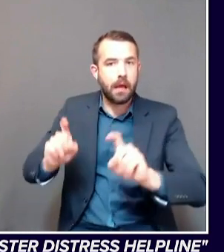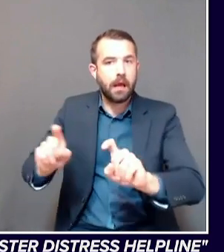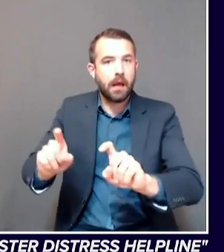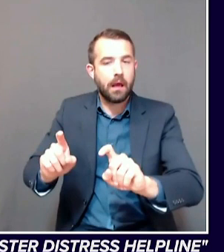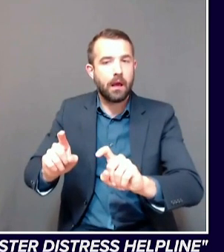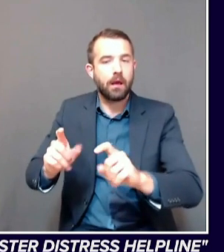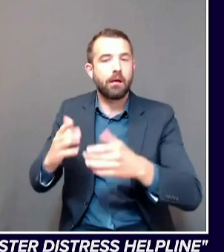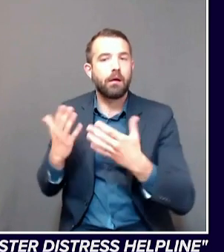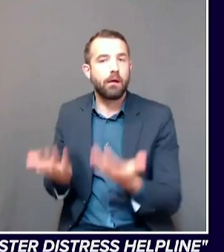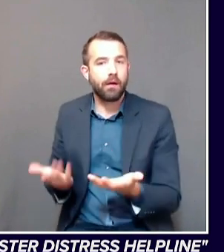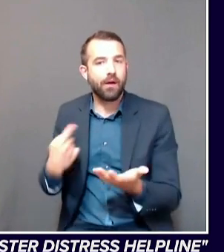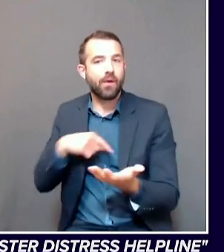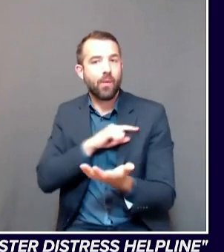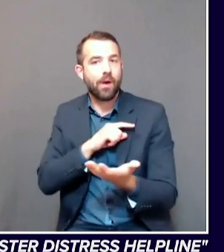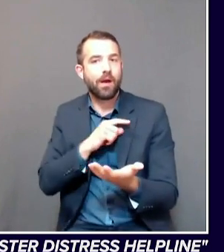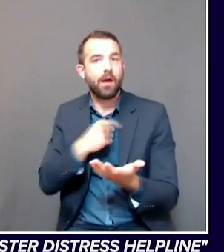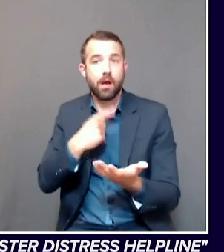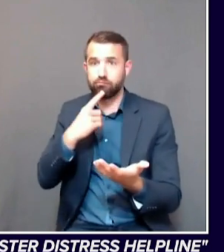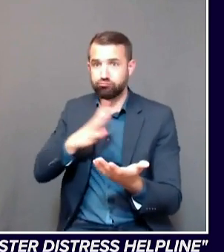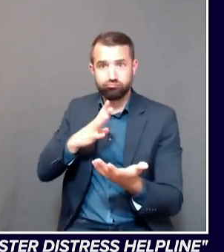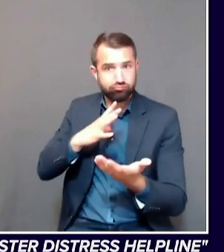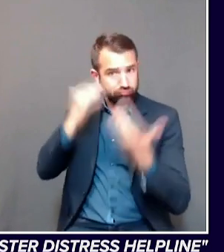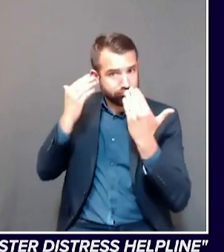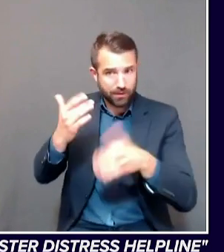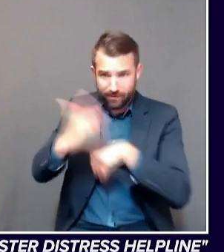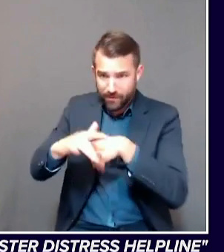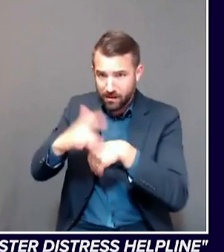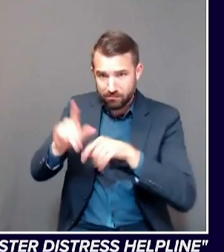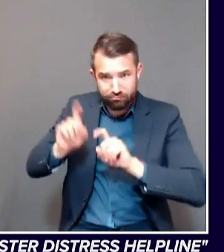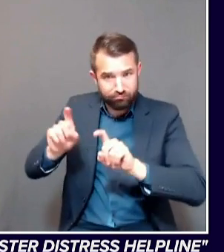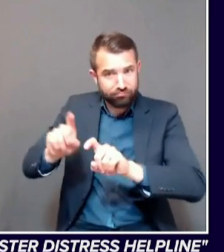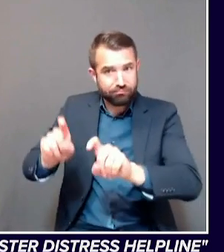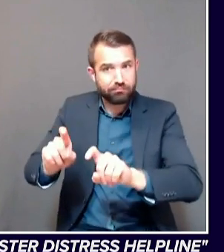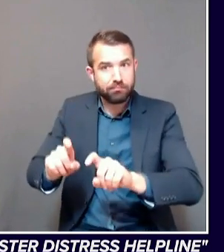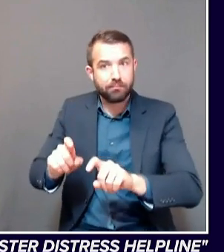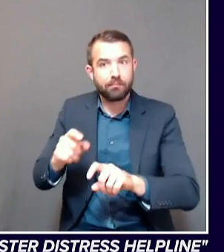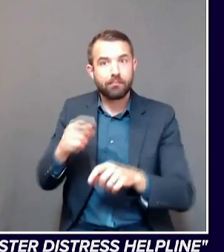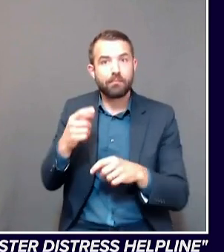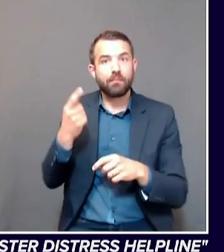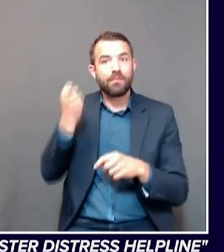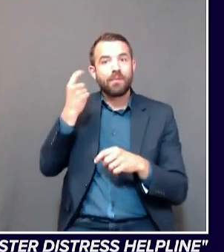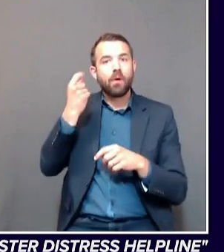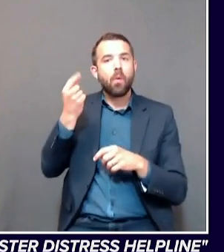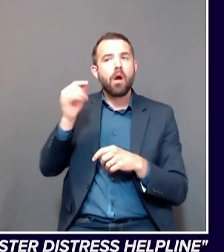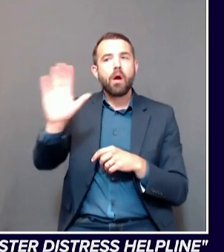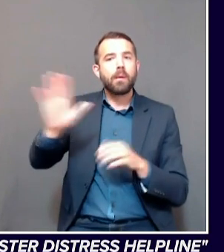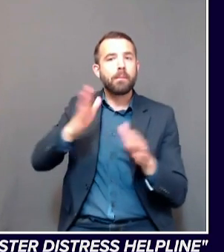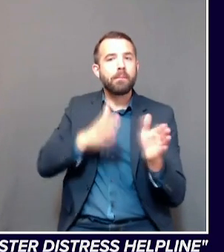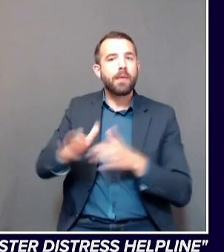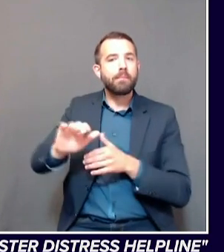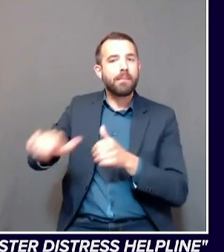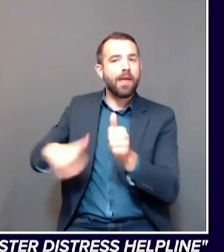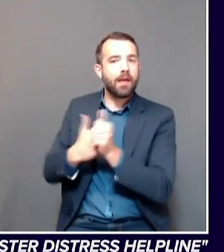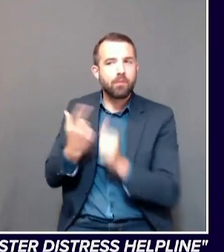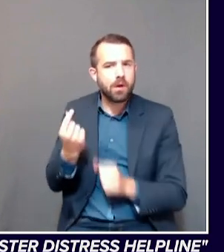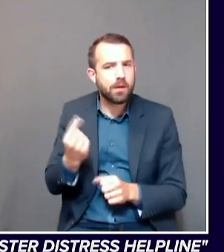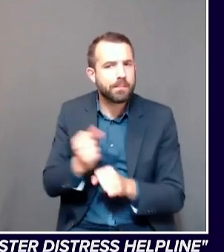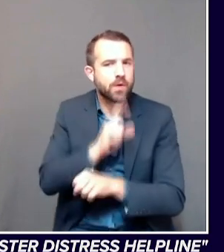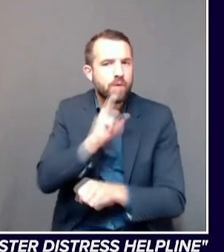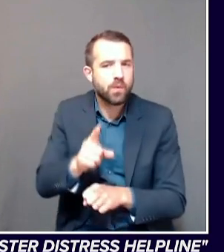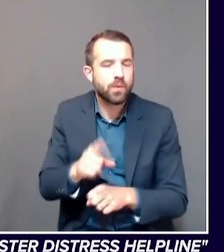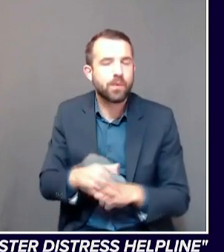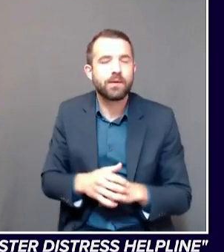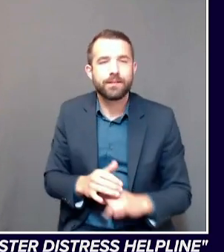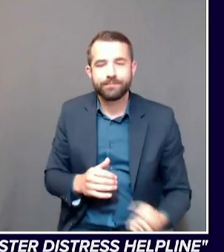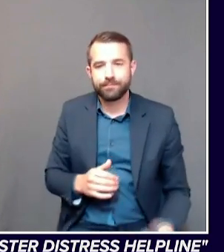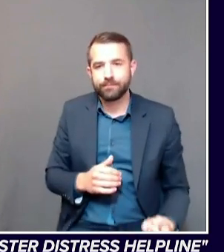sure before we go down that route that the facility has a plan in place. Now, it's important to note that many of these facilities that